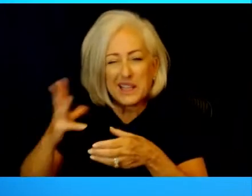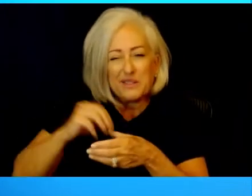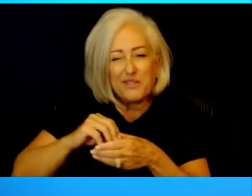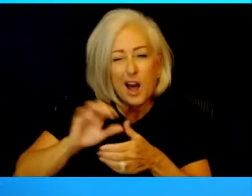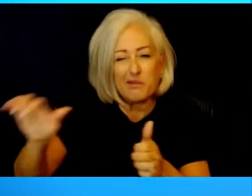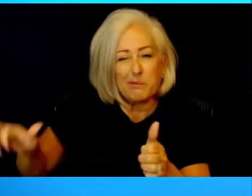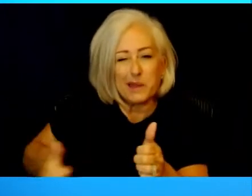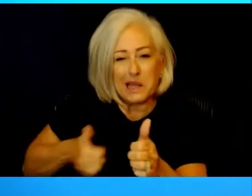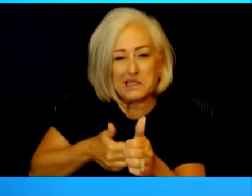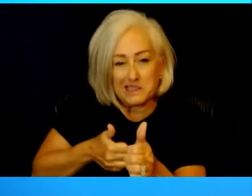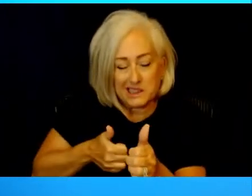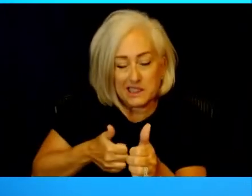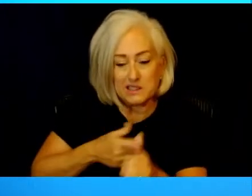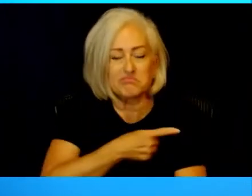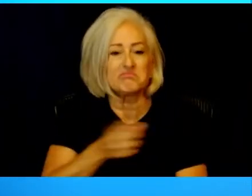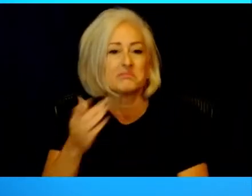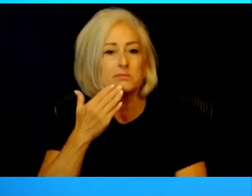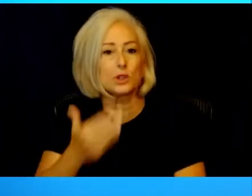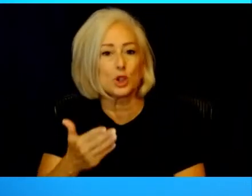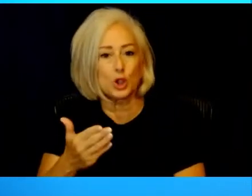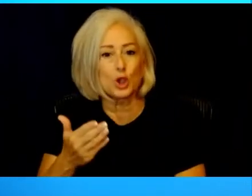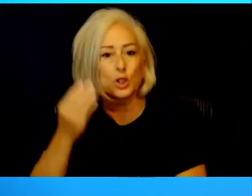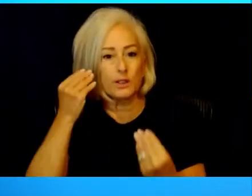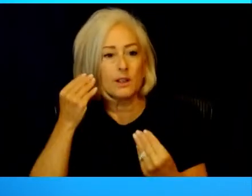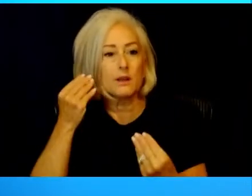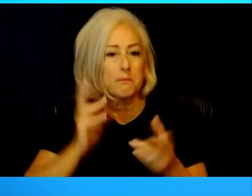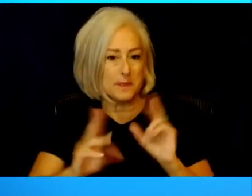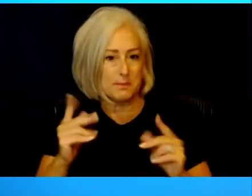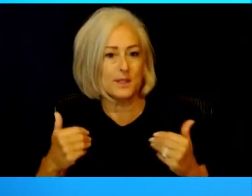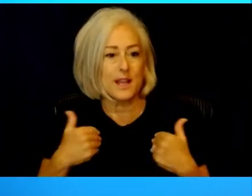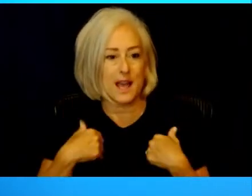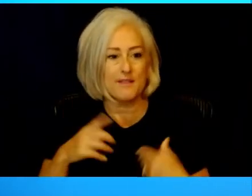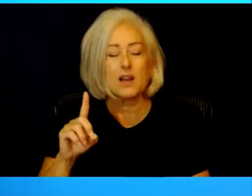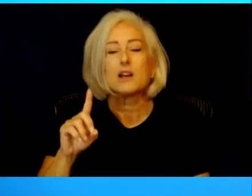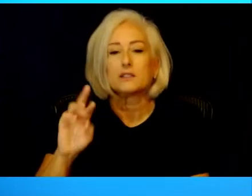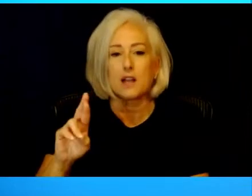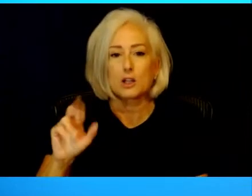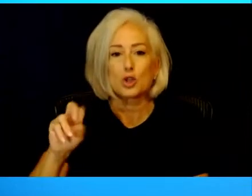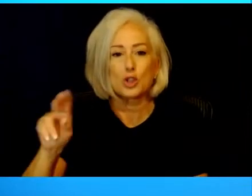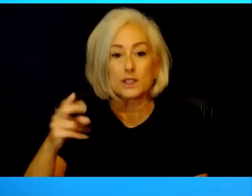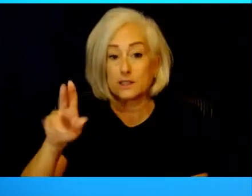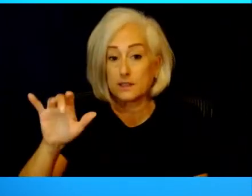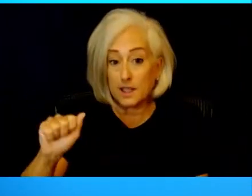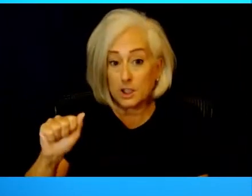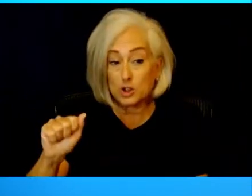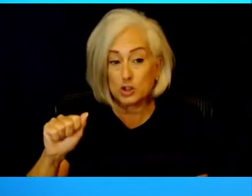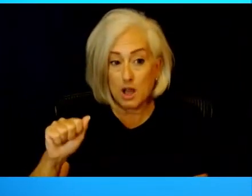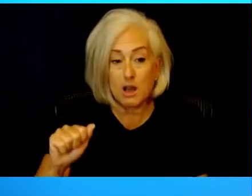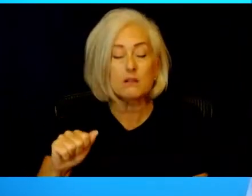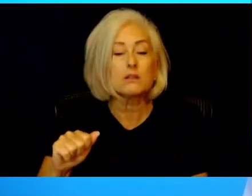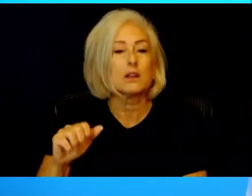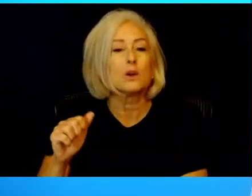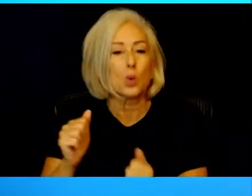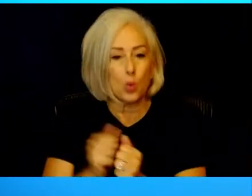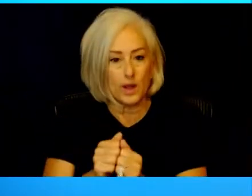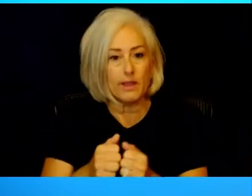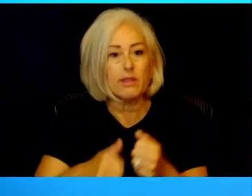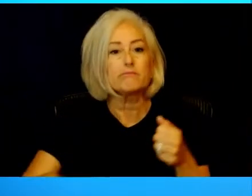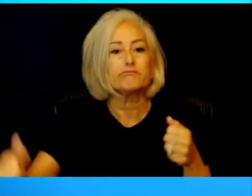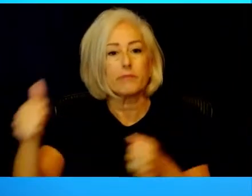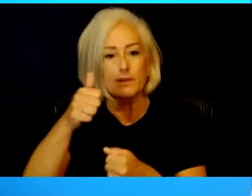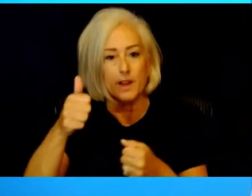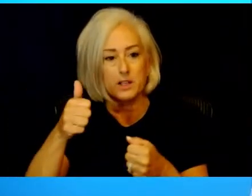now. Dr. Anish Jha with the administration is doing a very good job. I think overall he will still